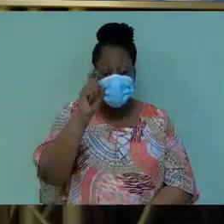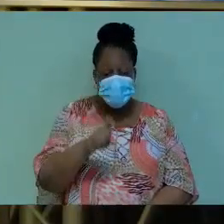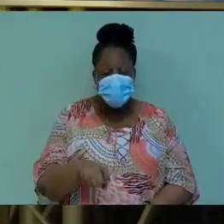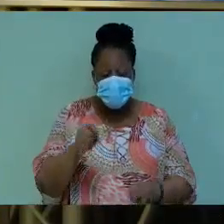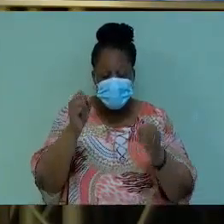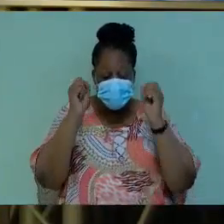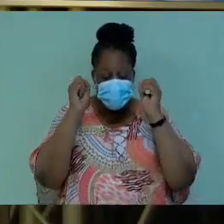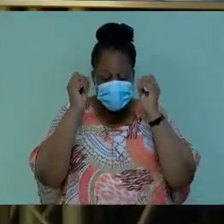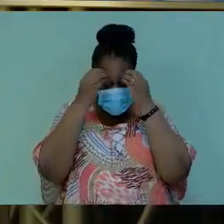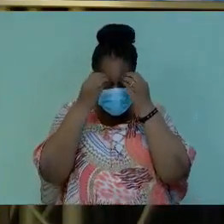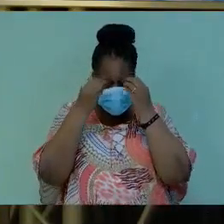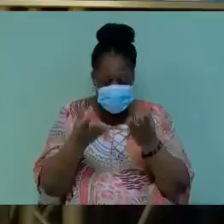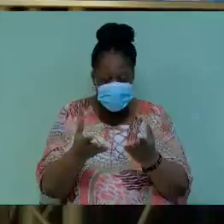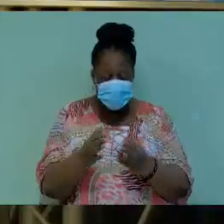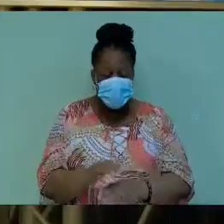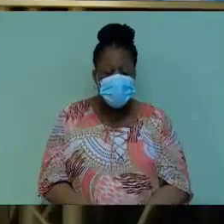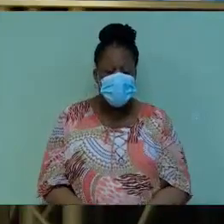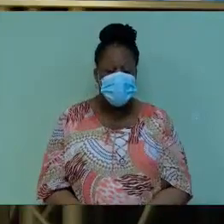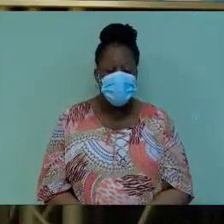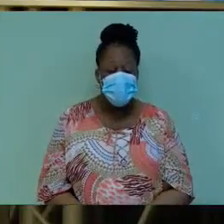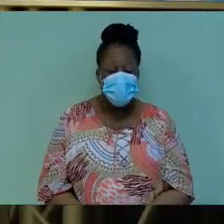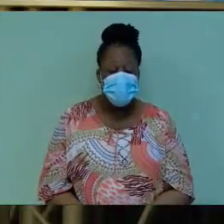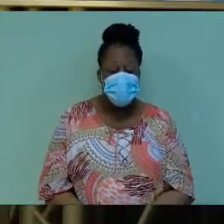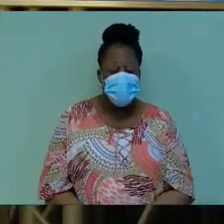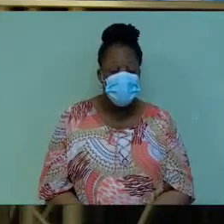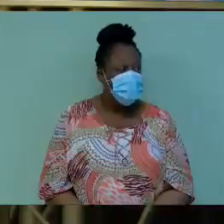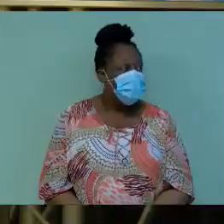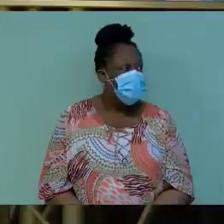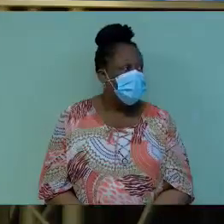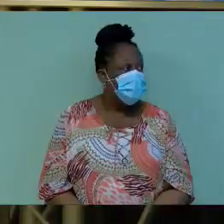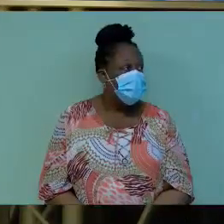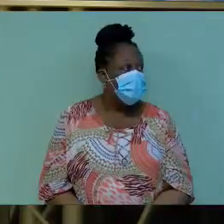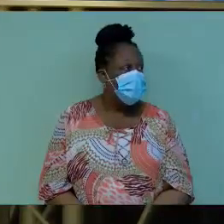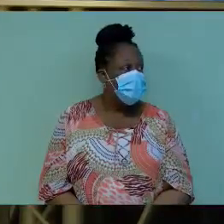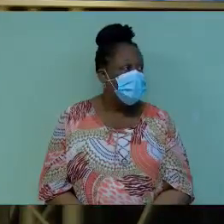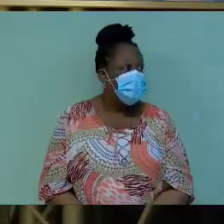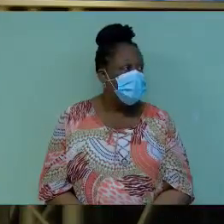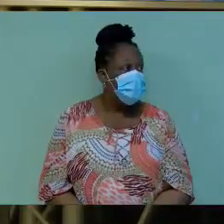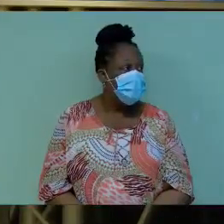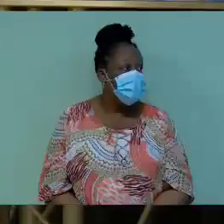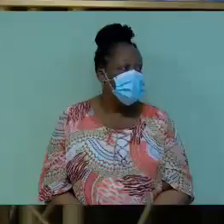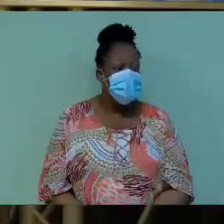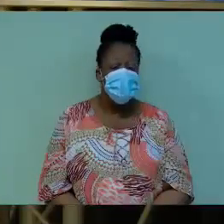to be facilitated. It has been said here over and over that